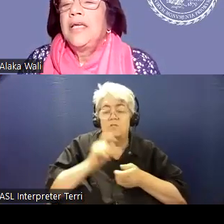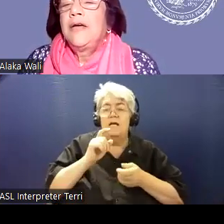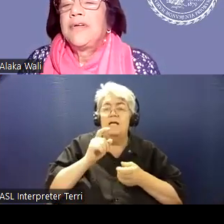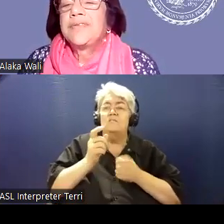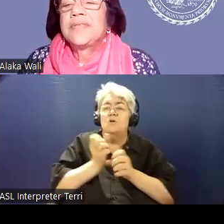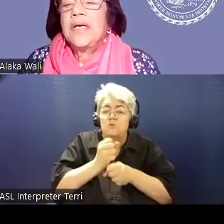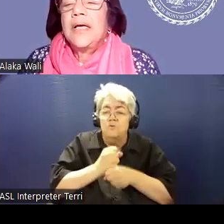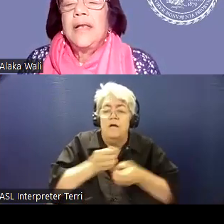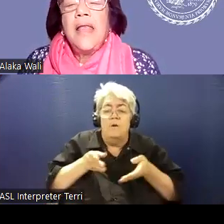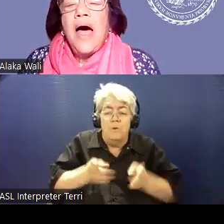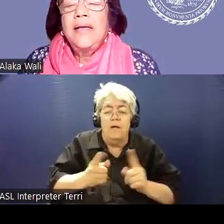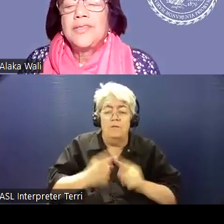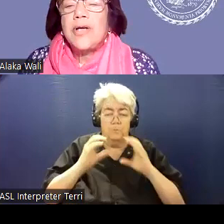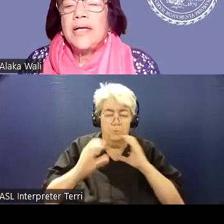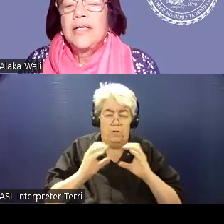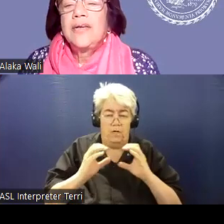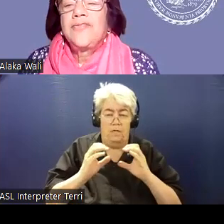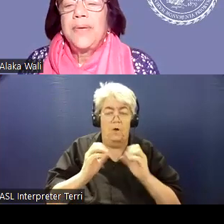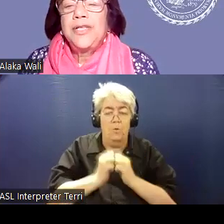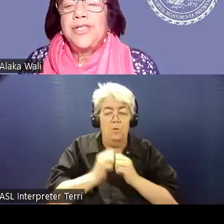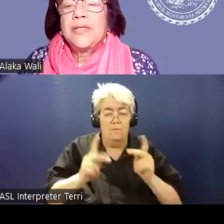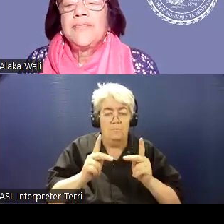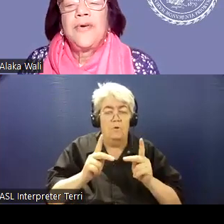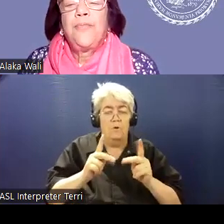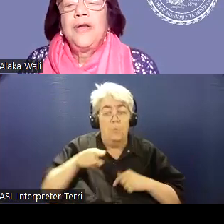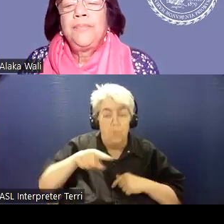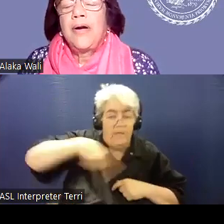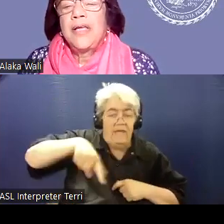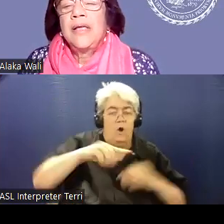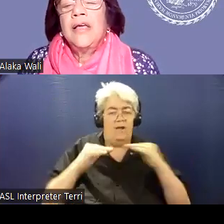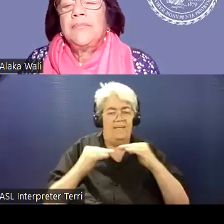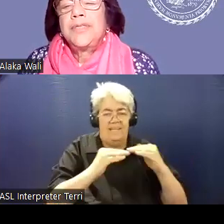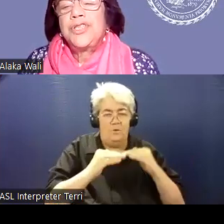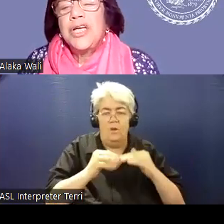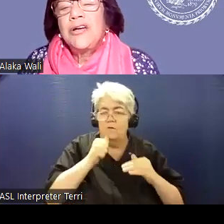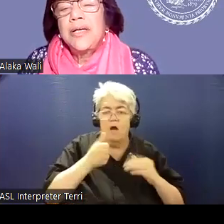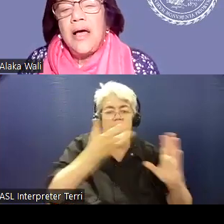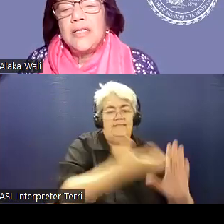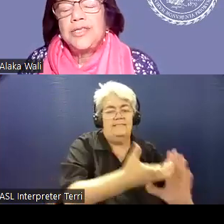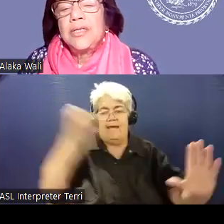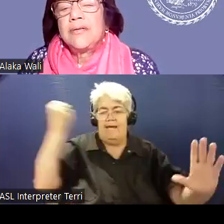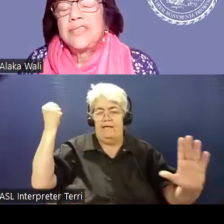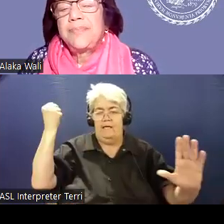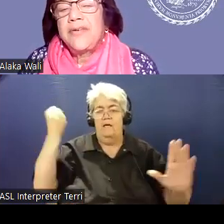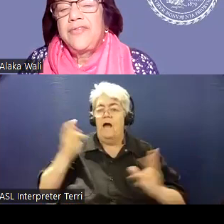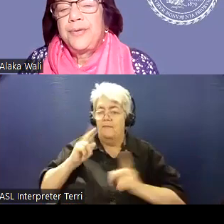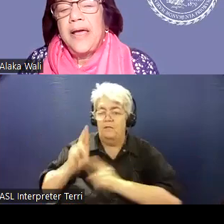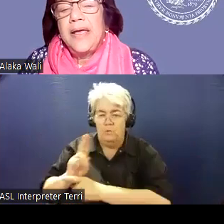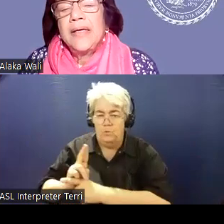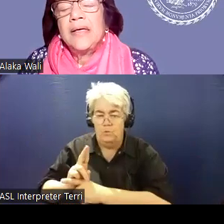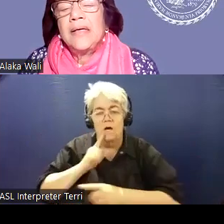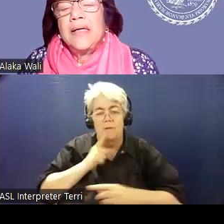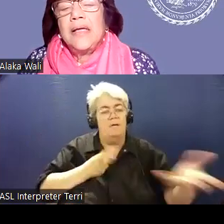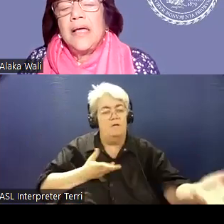among equals, not extracting information from one party, but sharing knowledge in a respectful